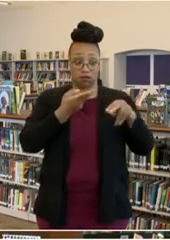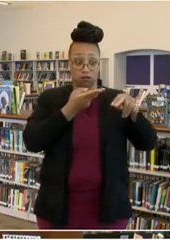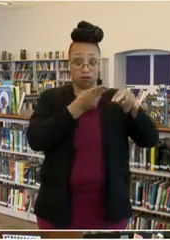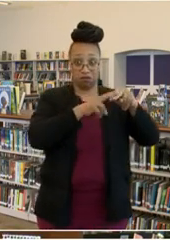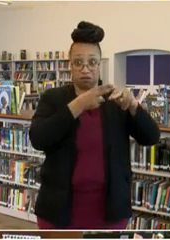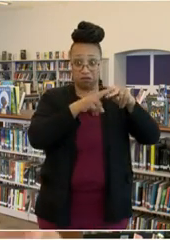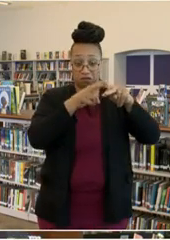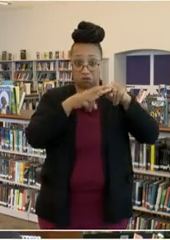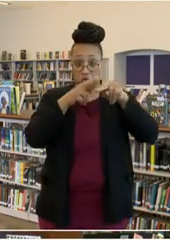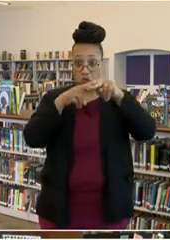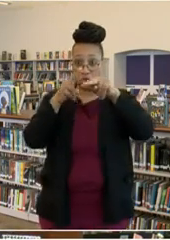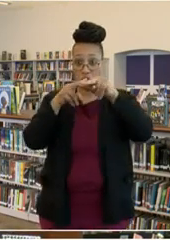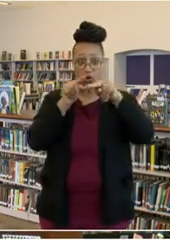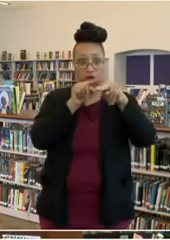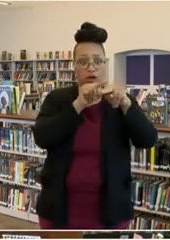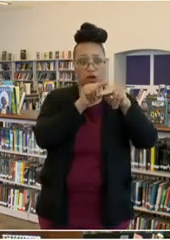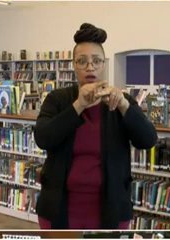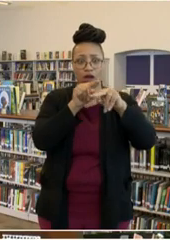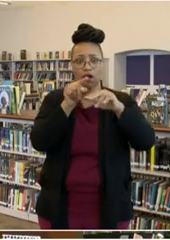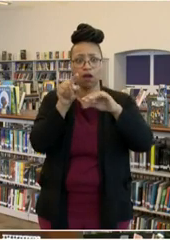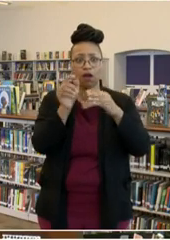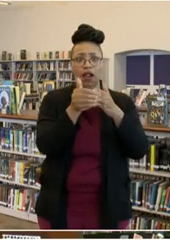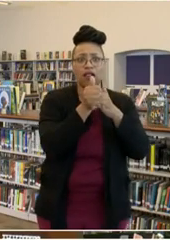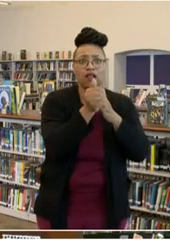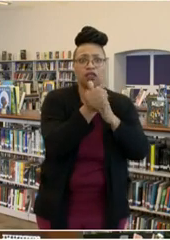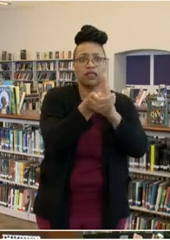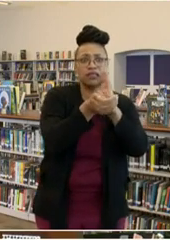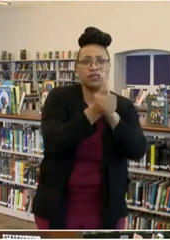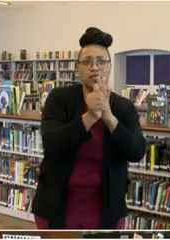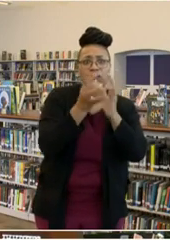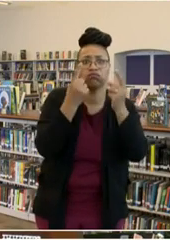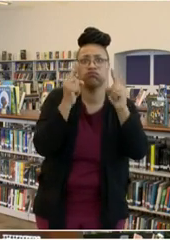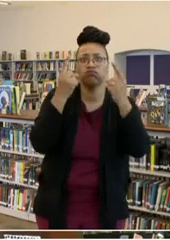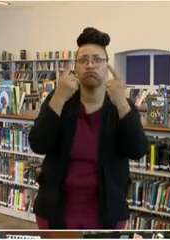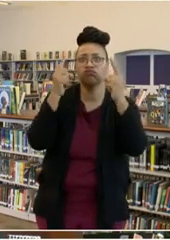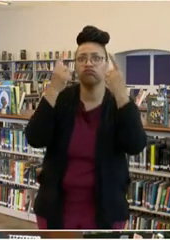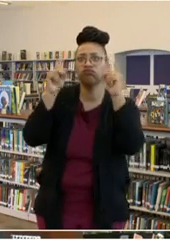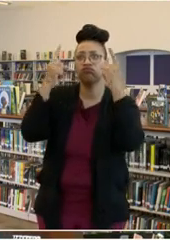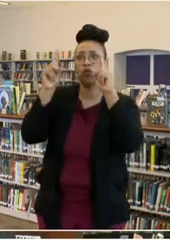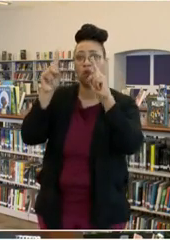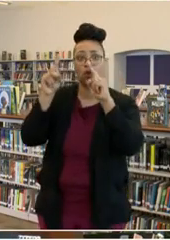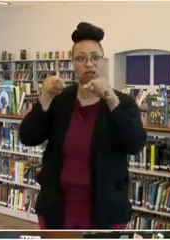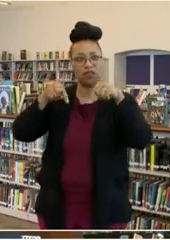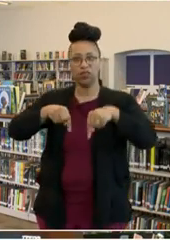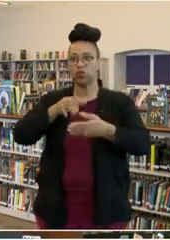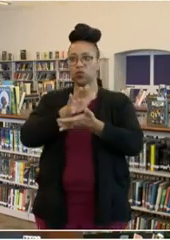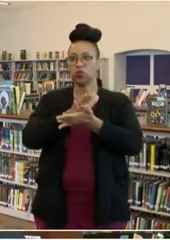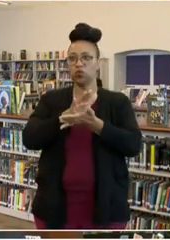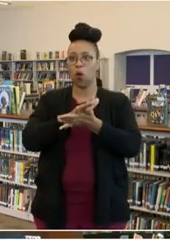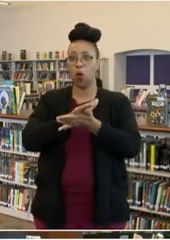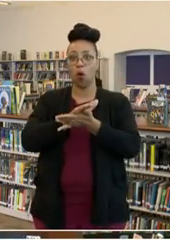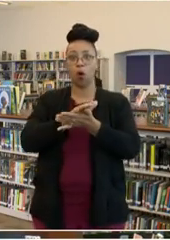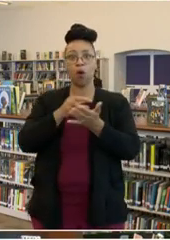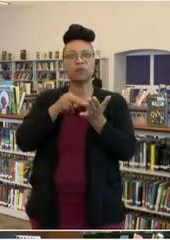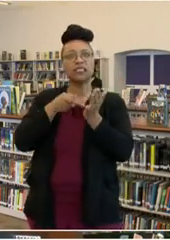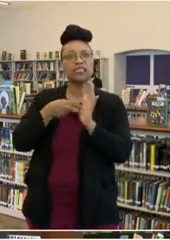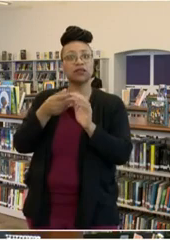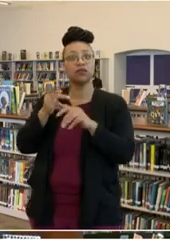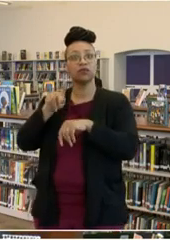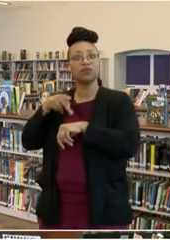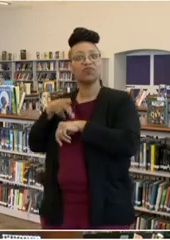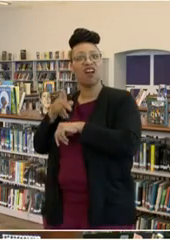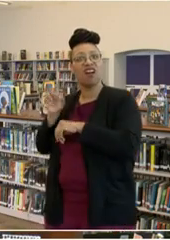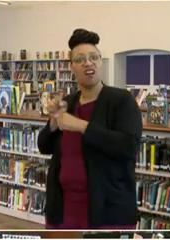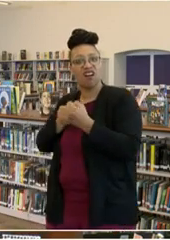at Cardozo and across the city. Principal Mola mentioned that he has someone supporting him. So I just want to shout out the entire